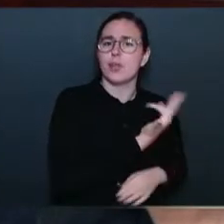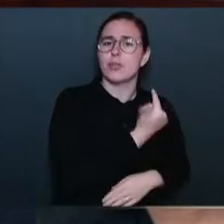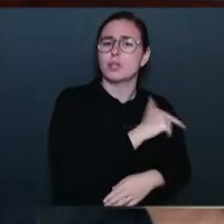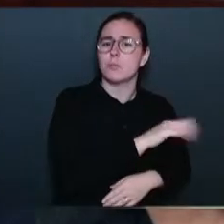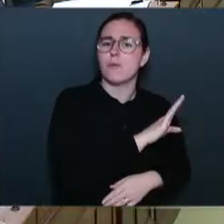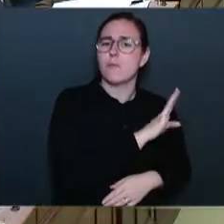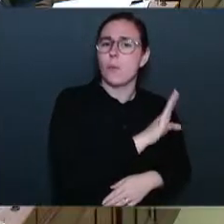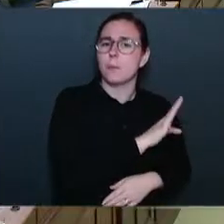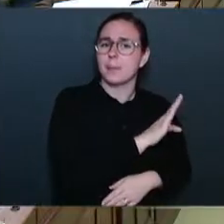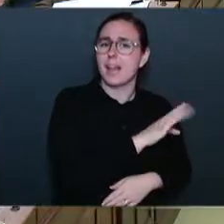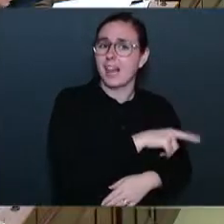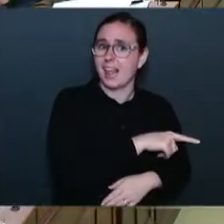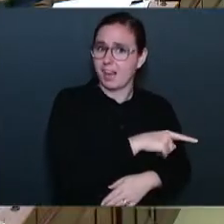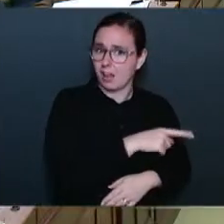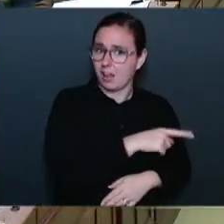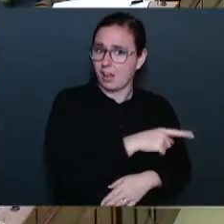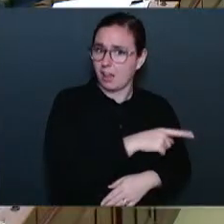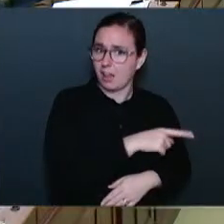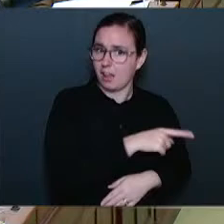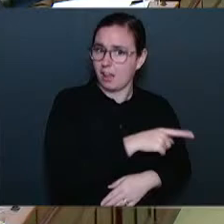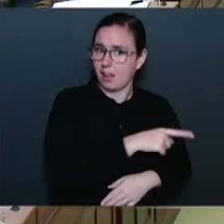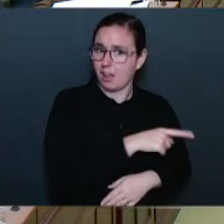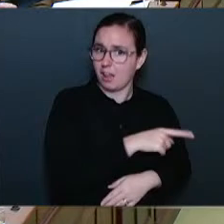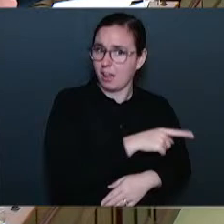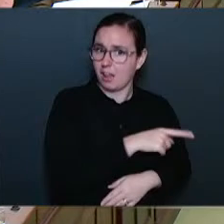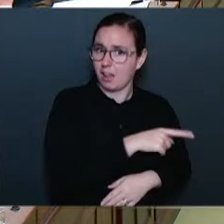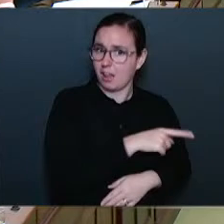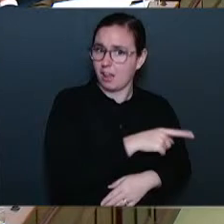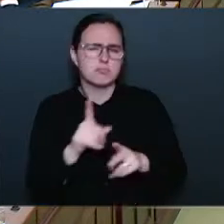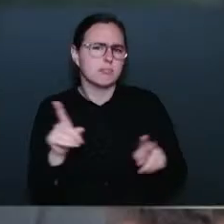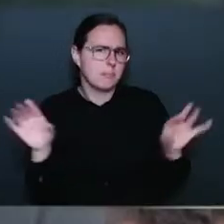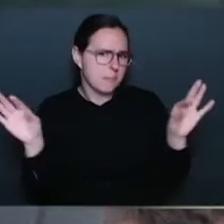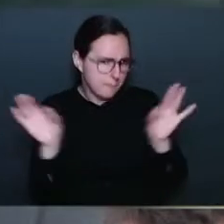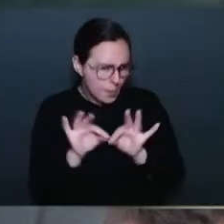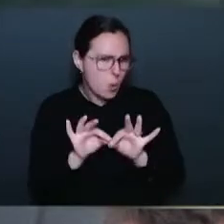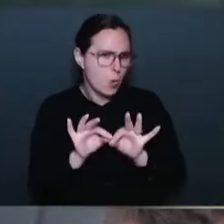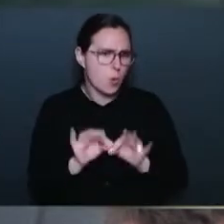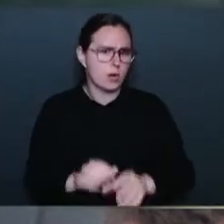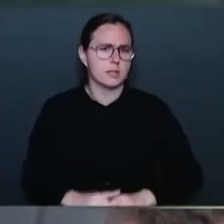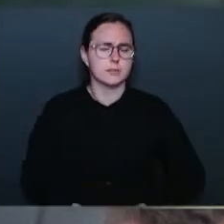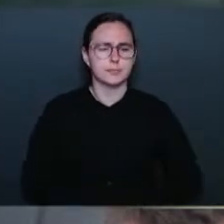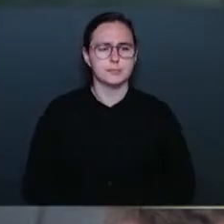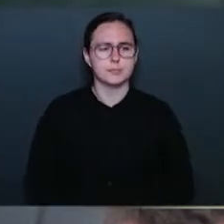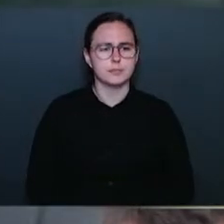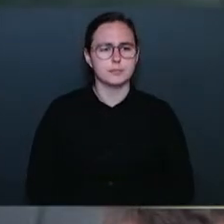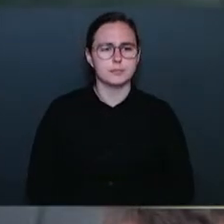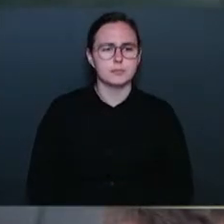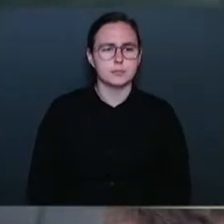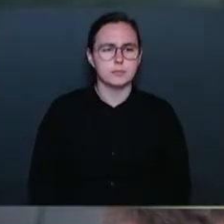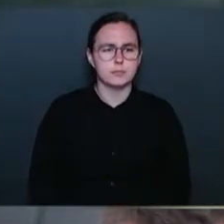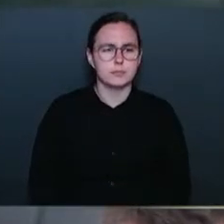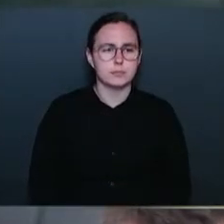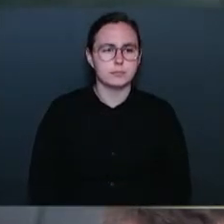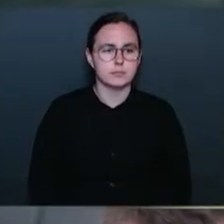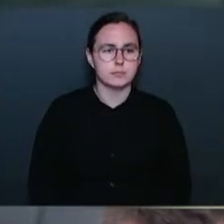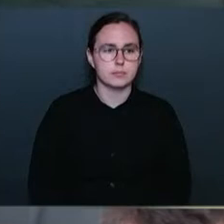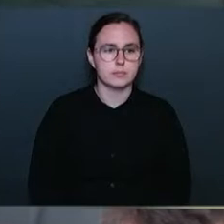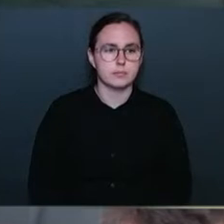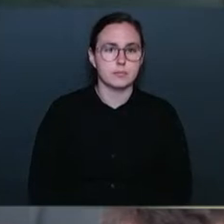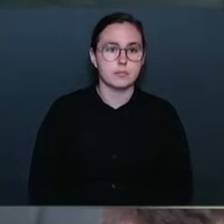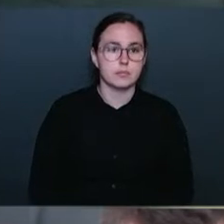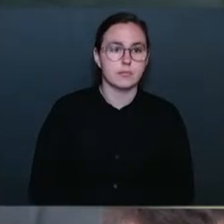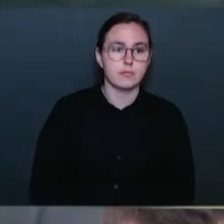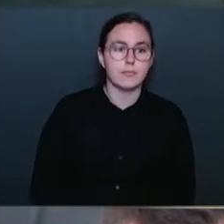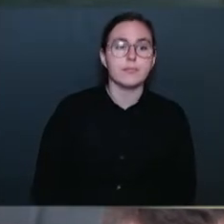well the member for Calgary Bennington speaker thank you thank you against to the ministers given that the fiscal